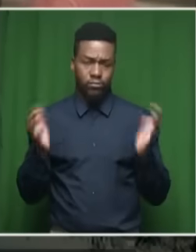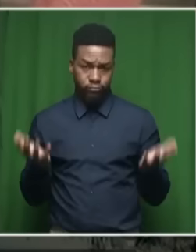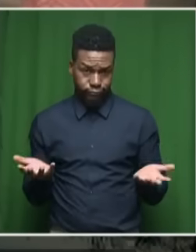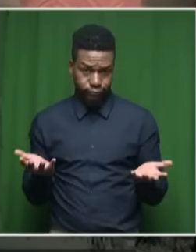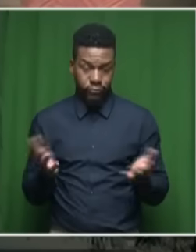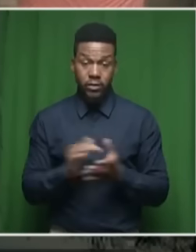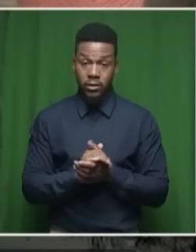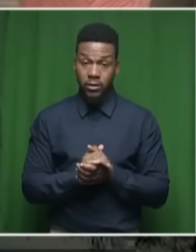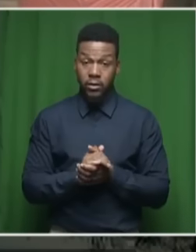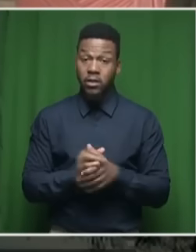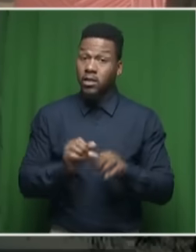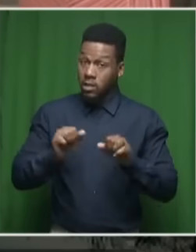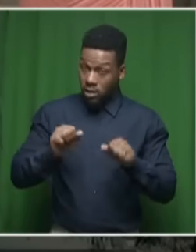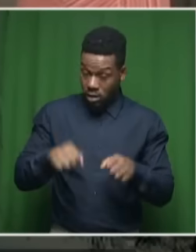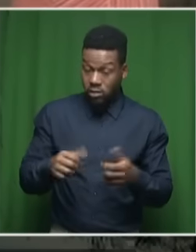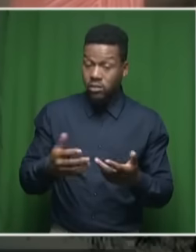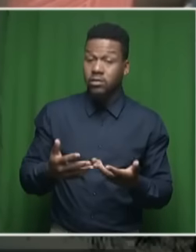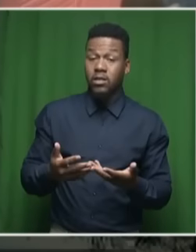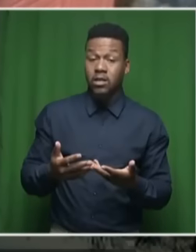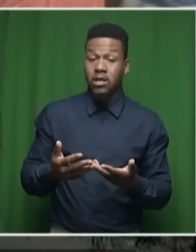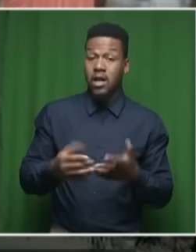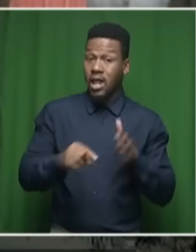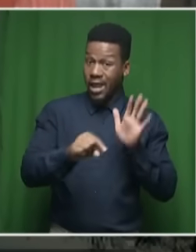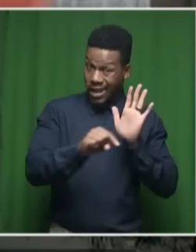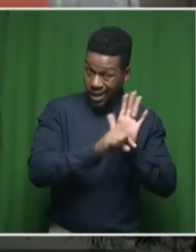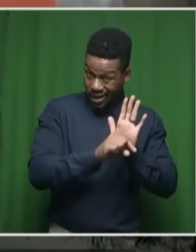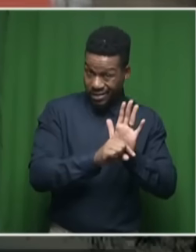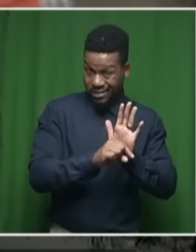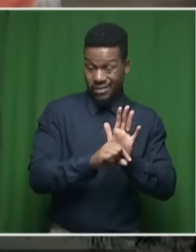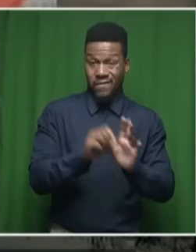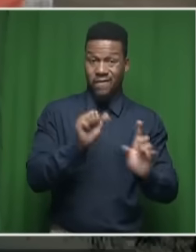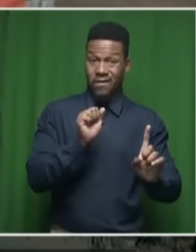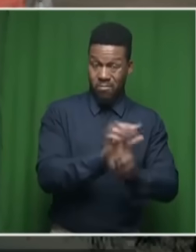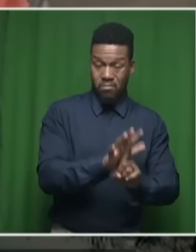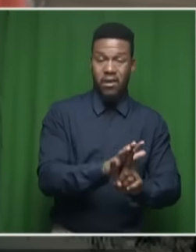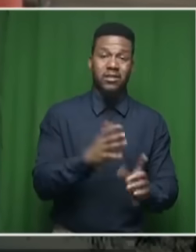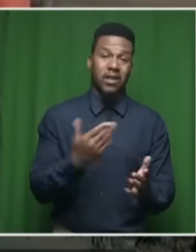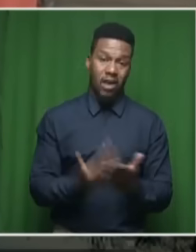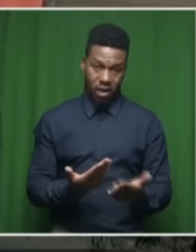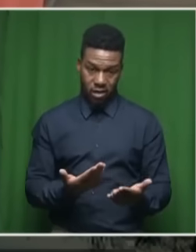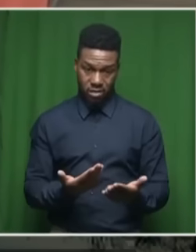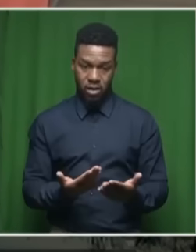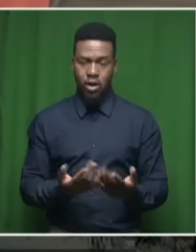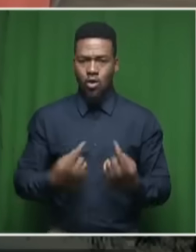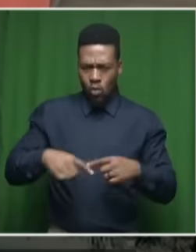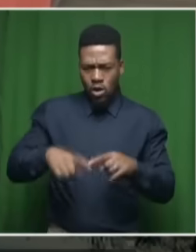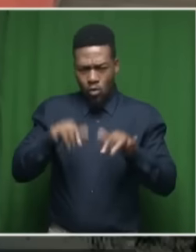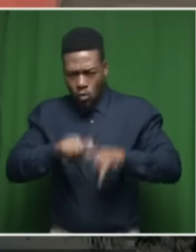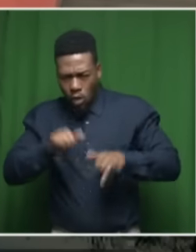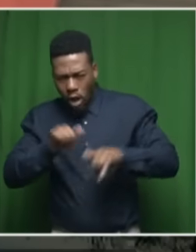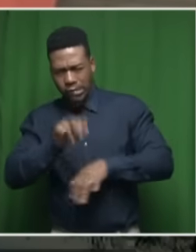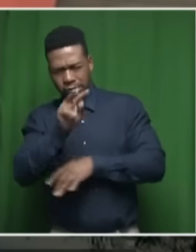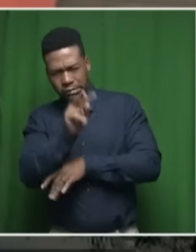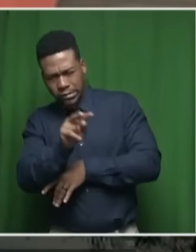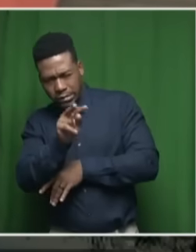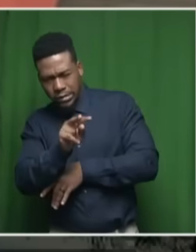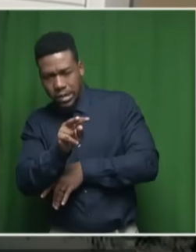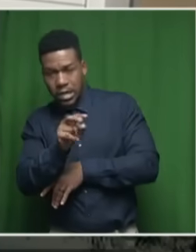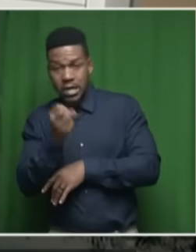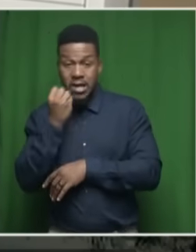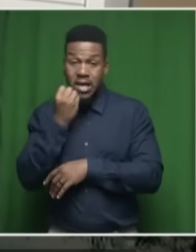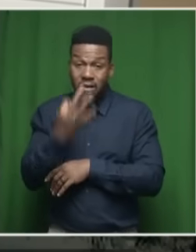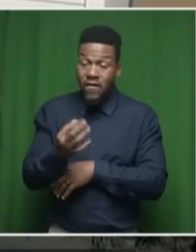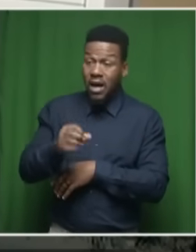could have its own negative implications, which we still have to wait and see if the IEC